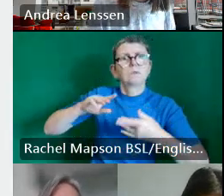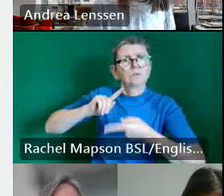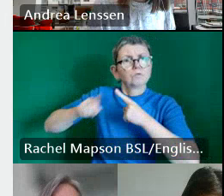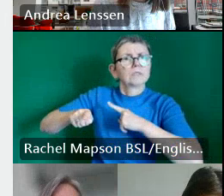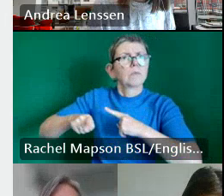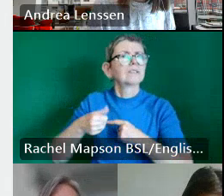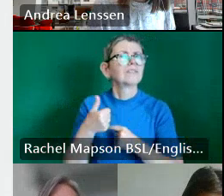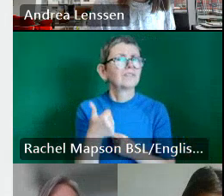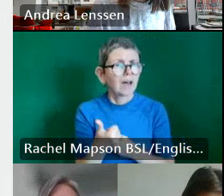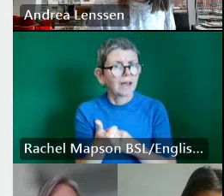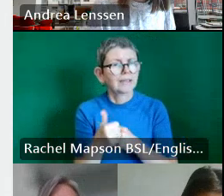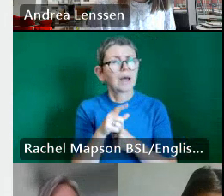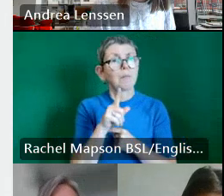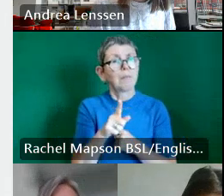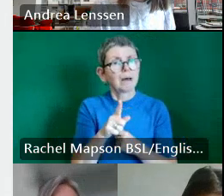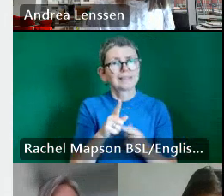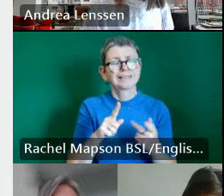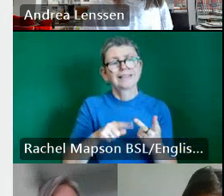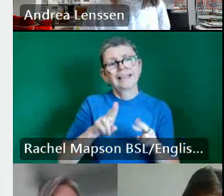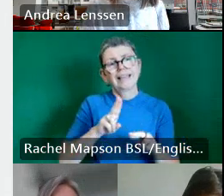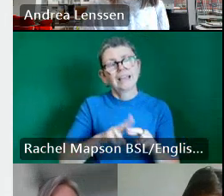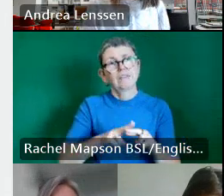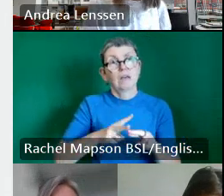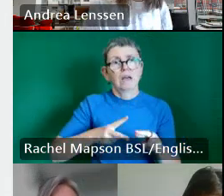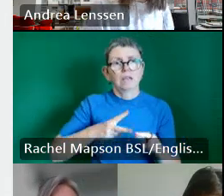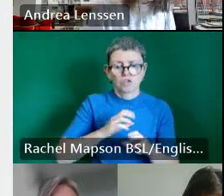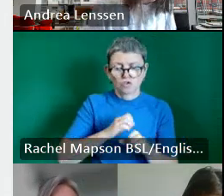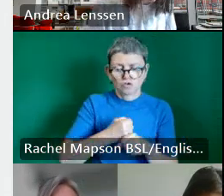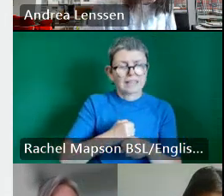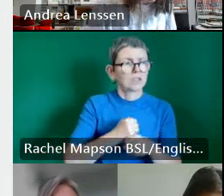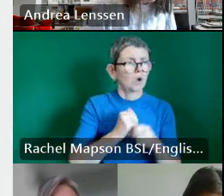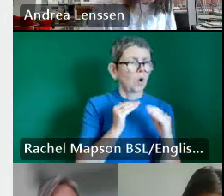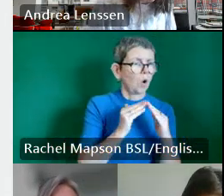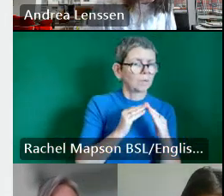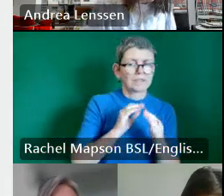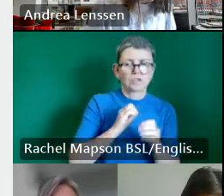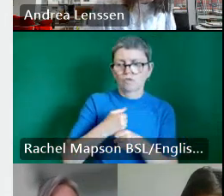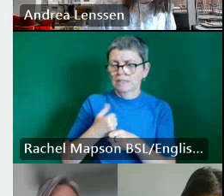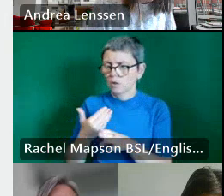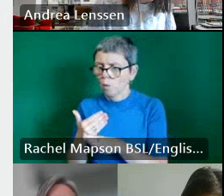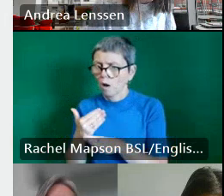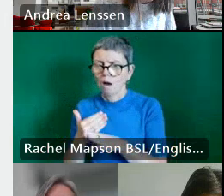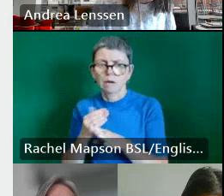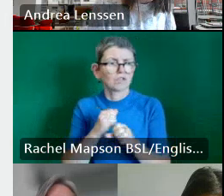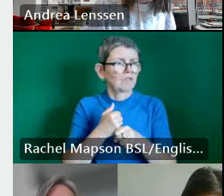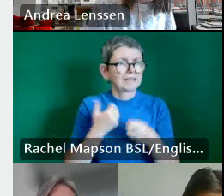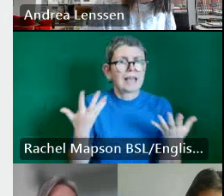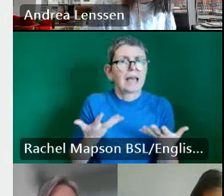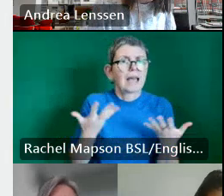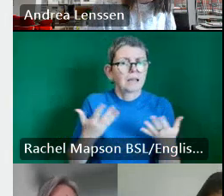immediate threat. But what happens if you're stressed at home and you're stressed at work? Your body